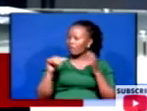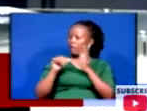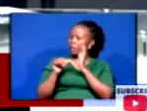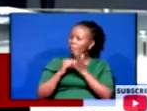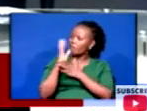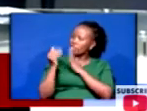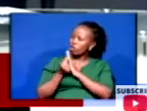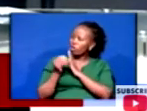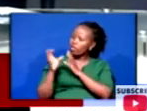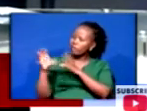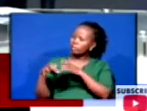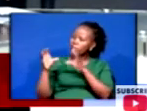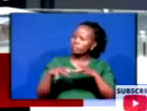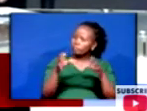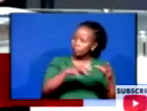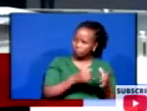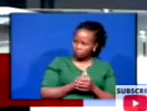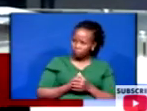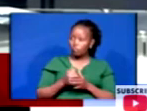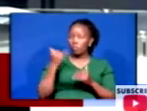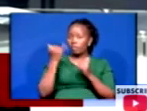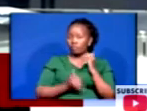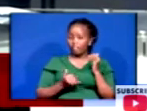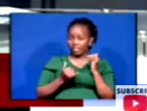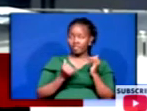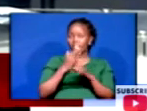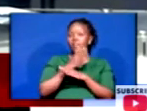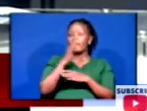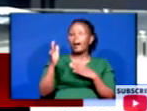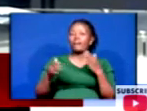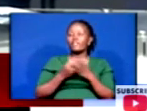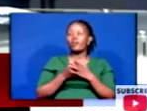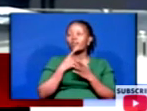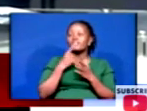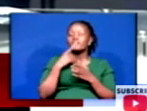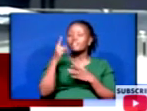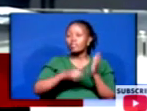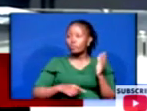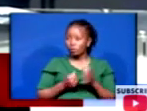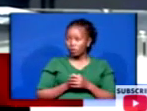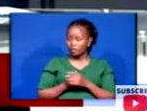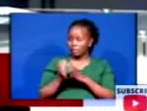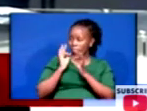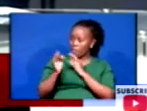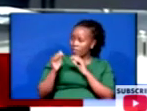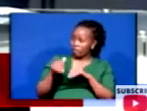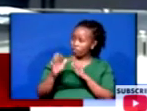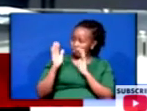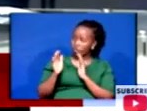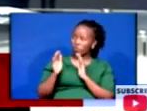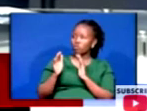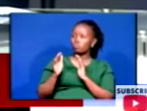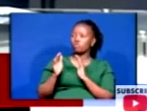Yeah. But then finally, after allowing all these documents, it said pleadings have closed. Yeah. If you follow the proceedings. Yeah. So